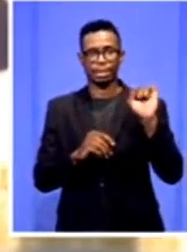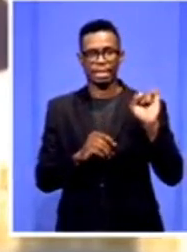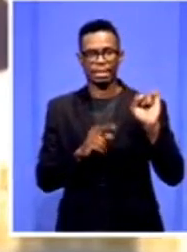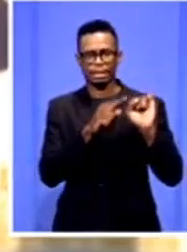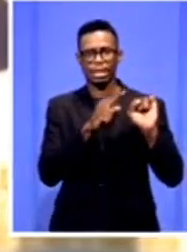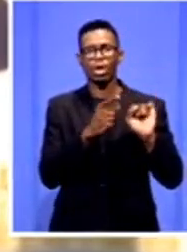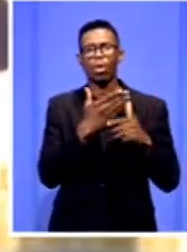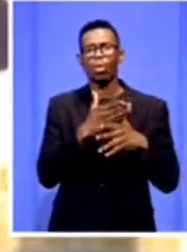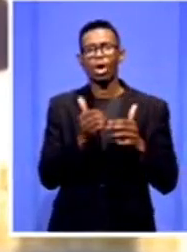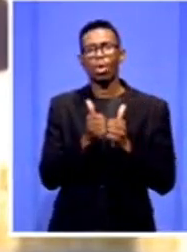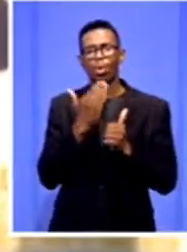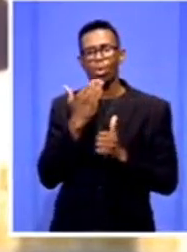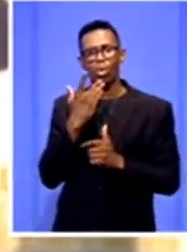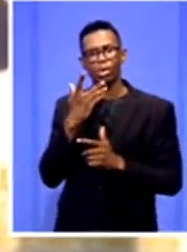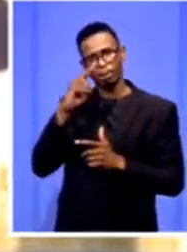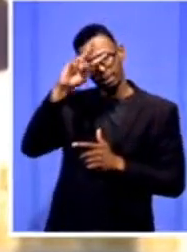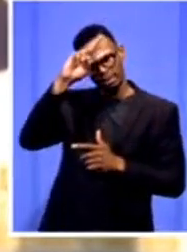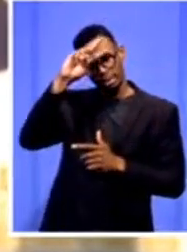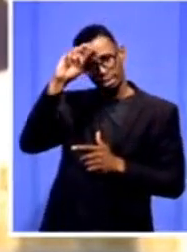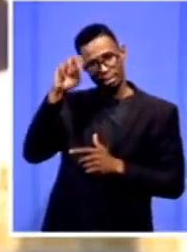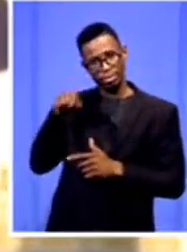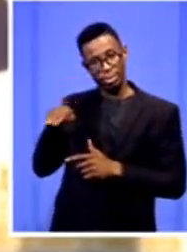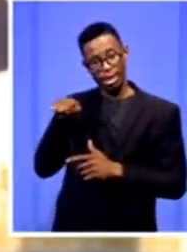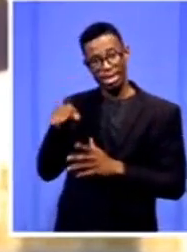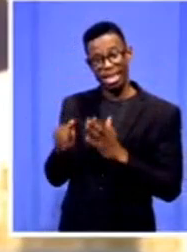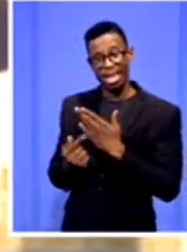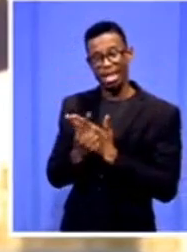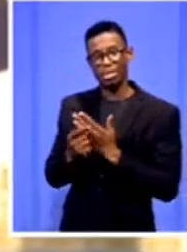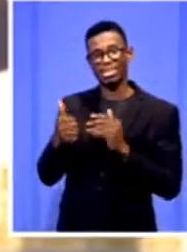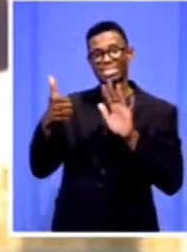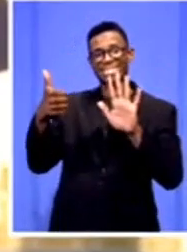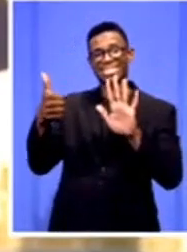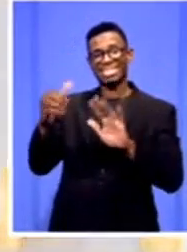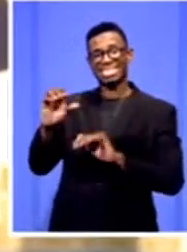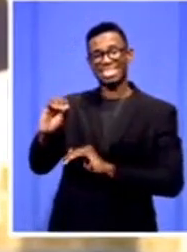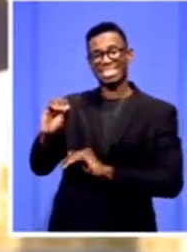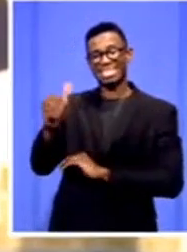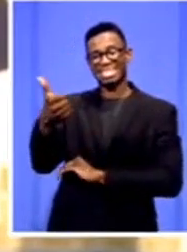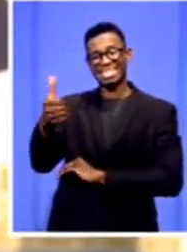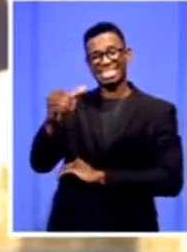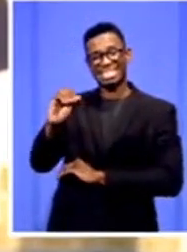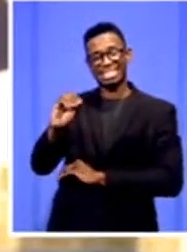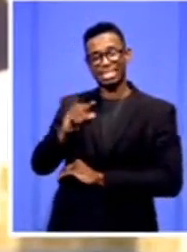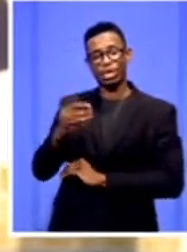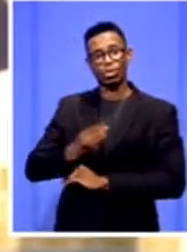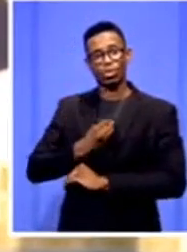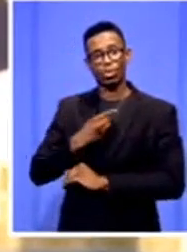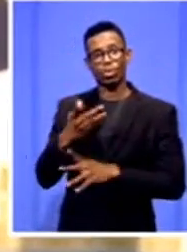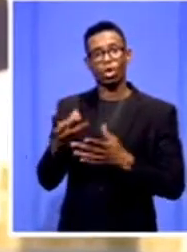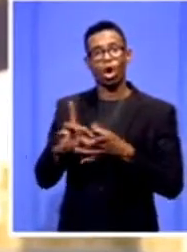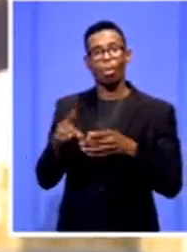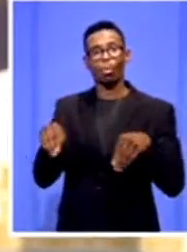unemployed youth were offered their first job opportunity. These young people will go on to